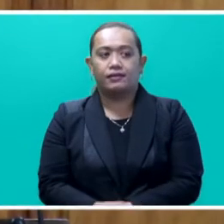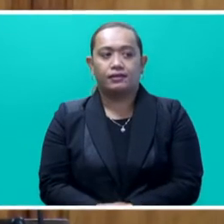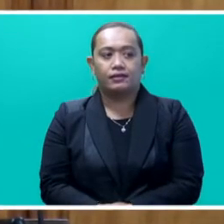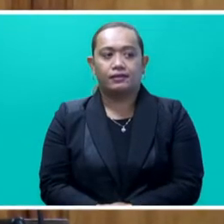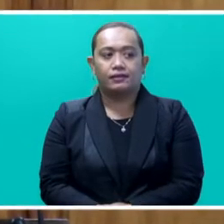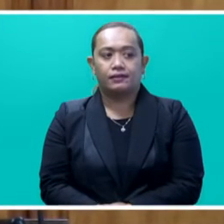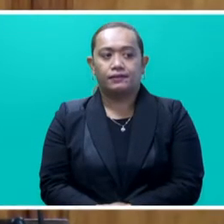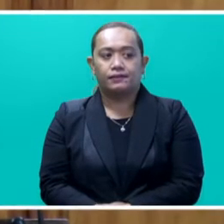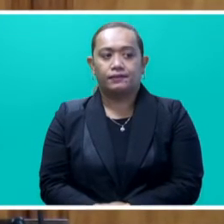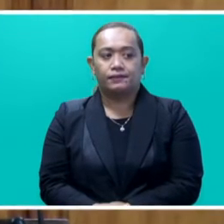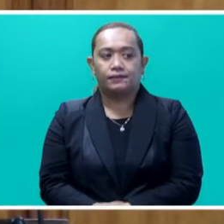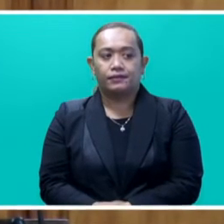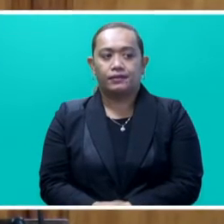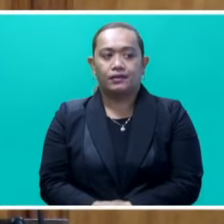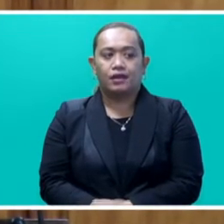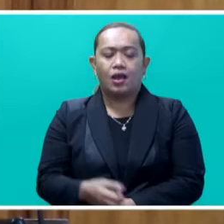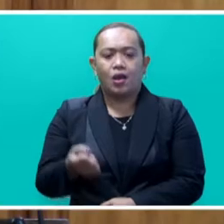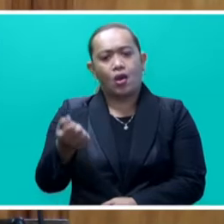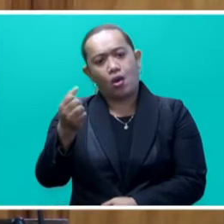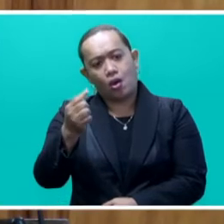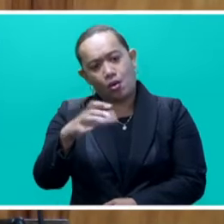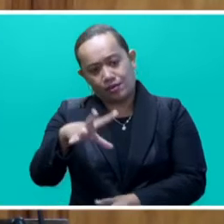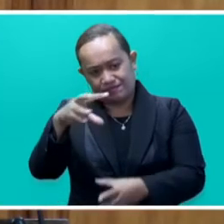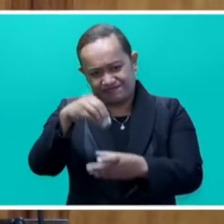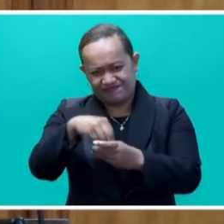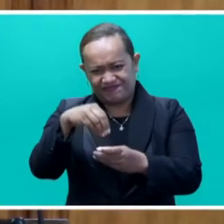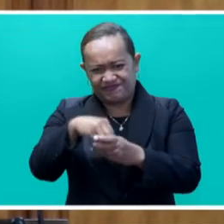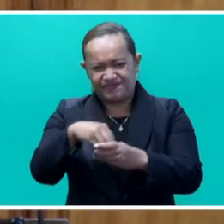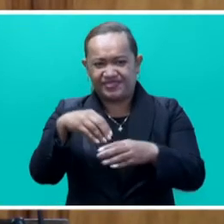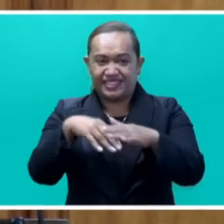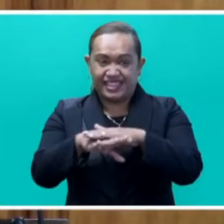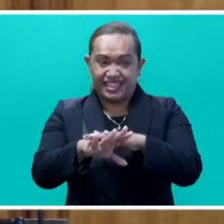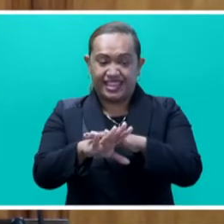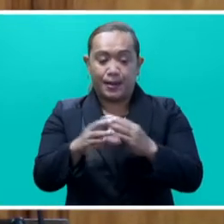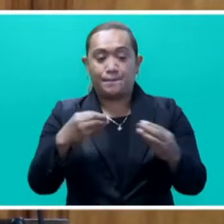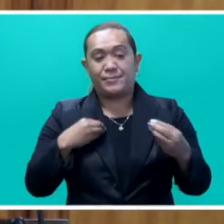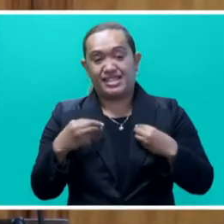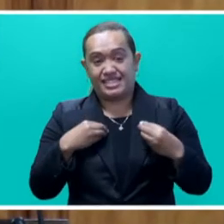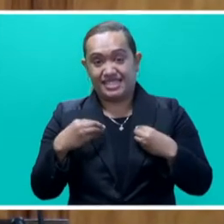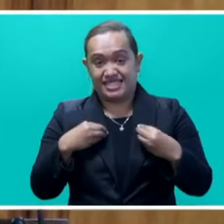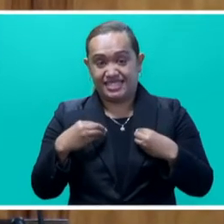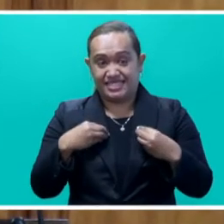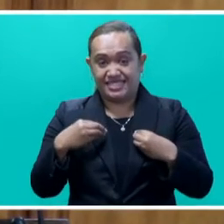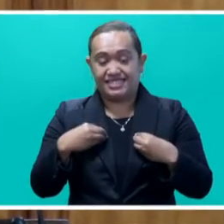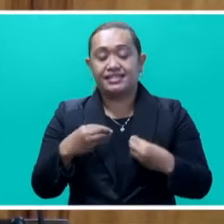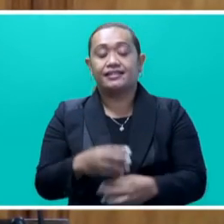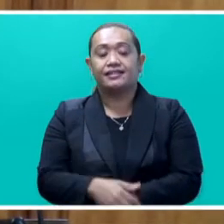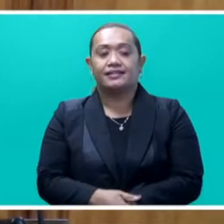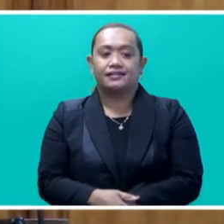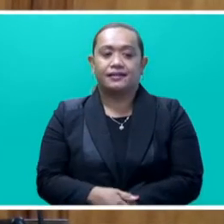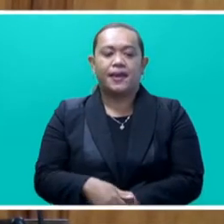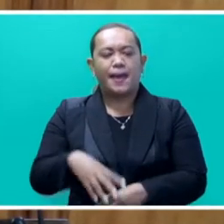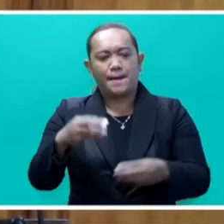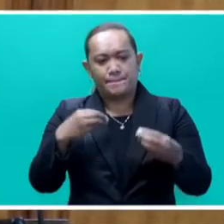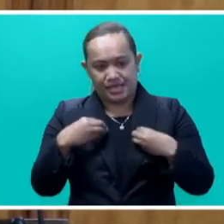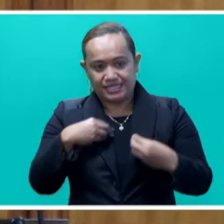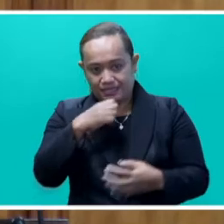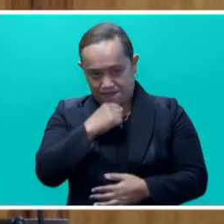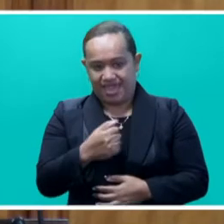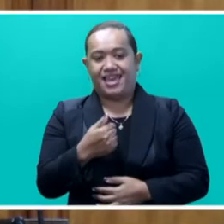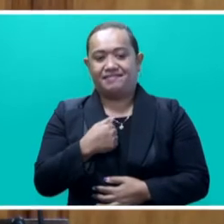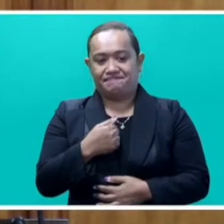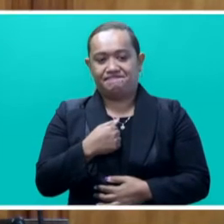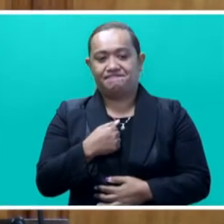small and medium enterprises through my association with other businesses or as a businessman myself.